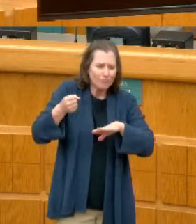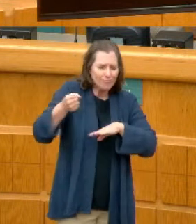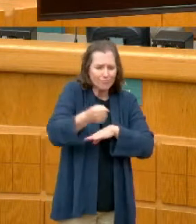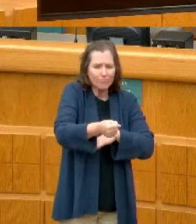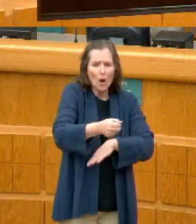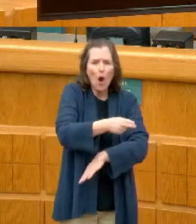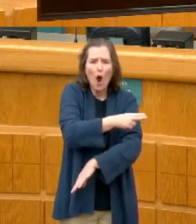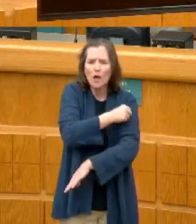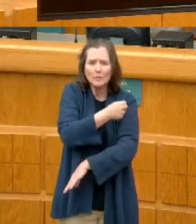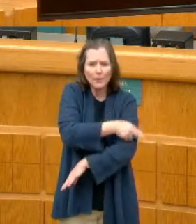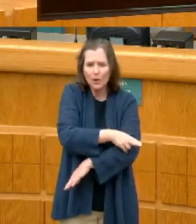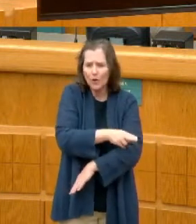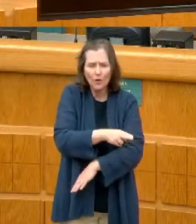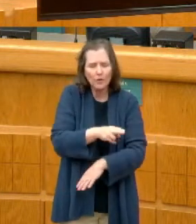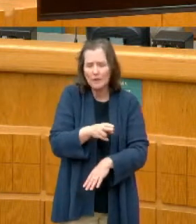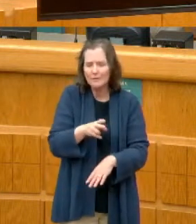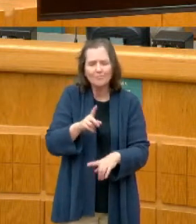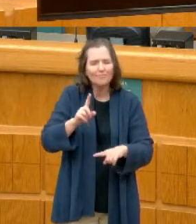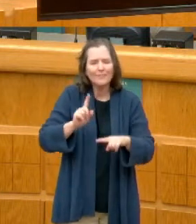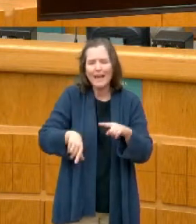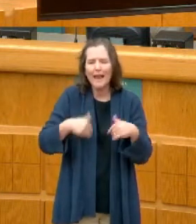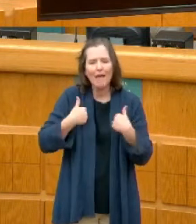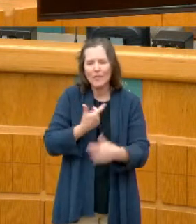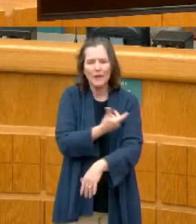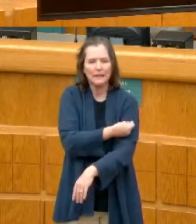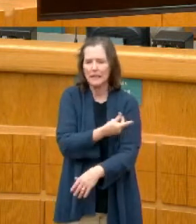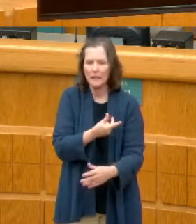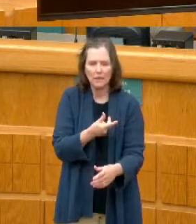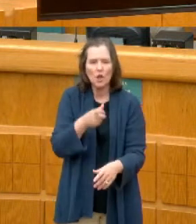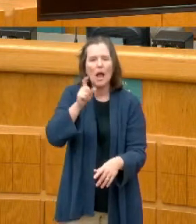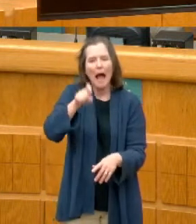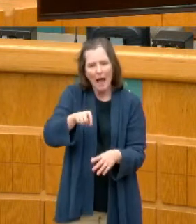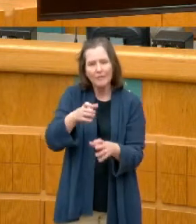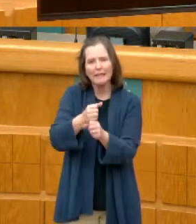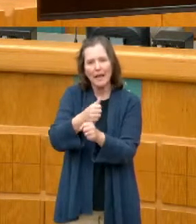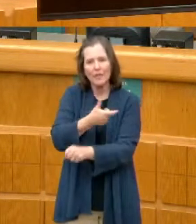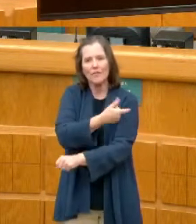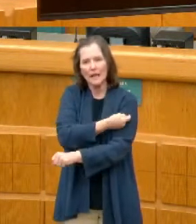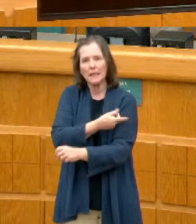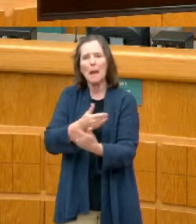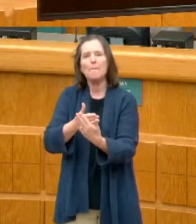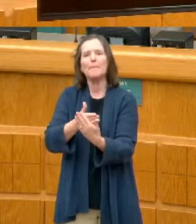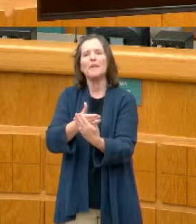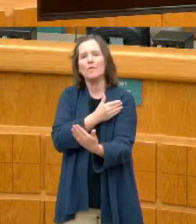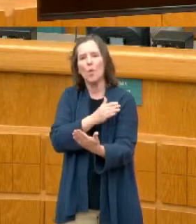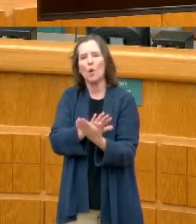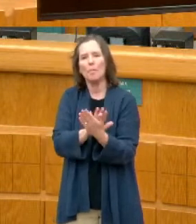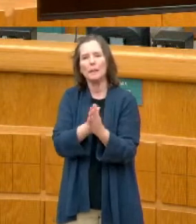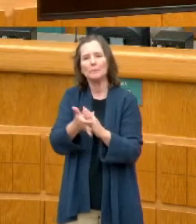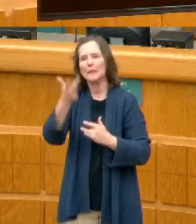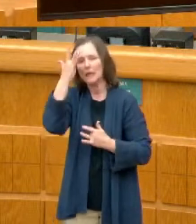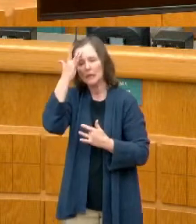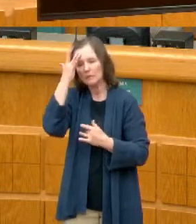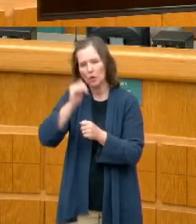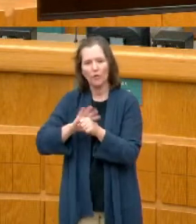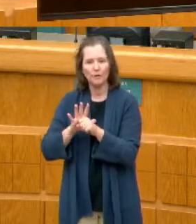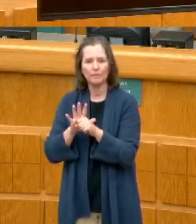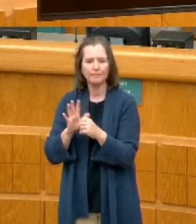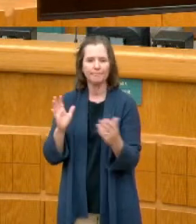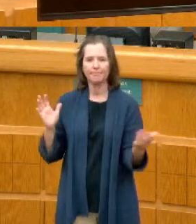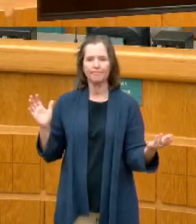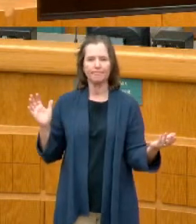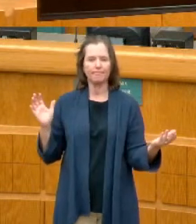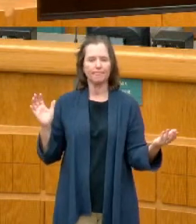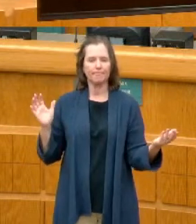your immunity. So please take advantage of the city, county, health department offerings and get vaccinated. The